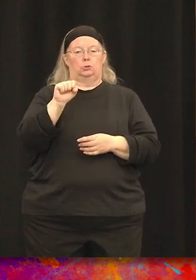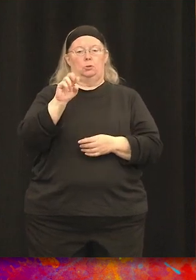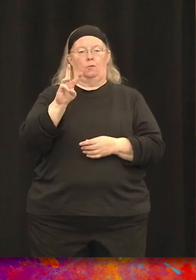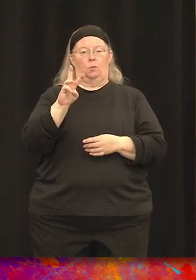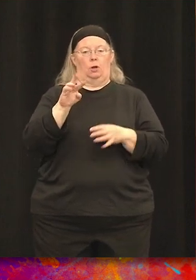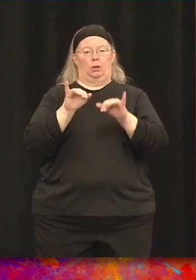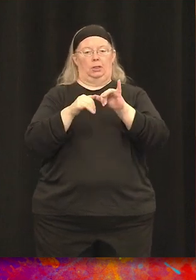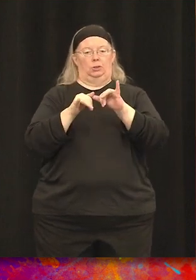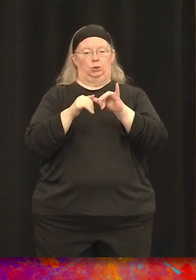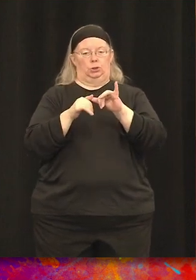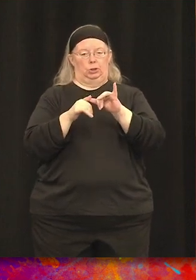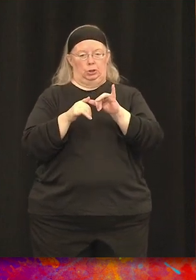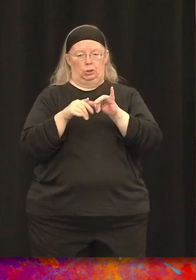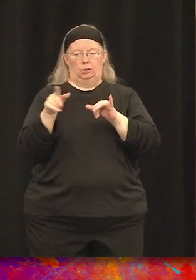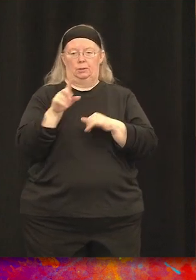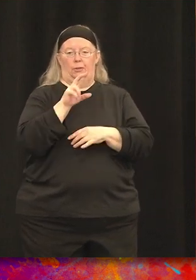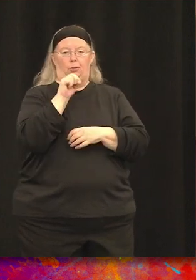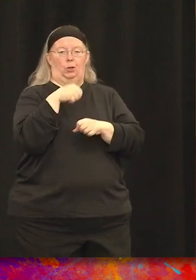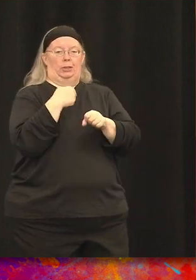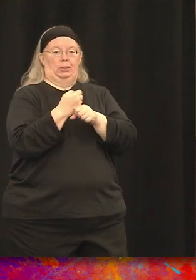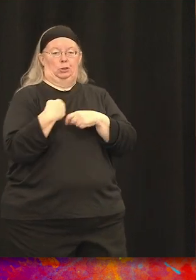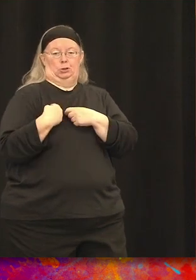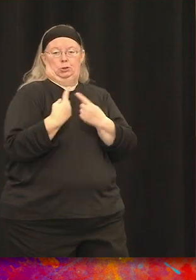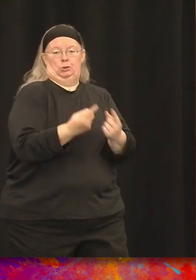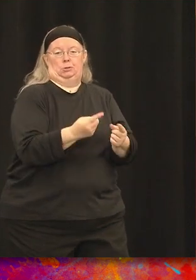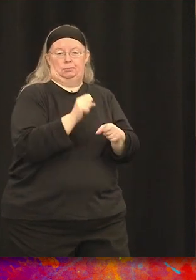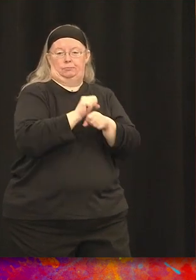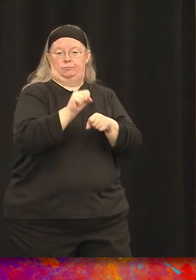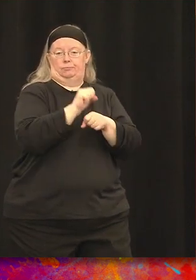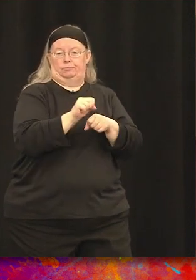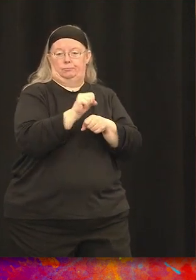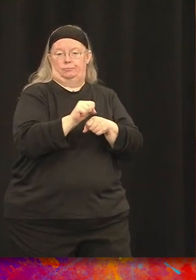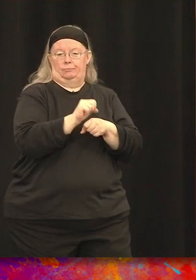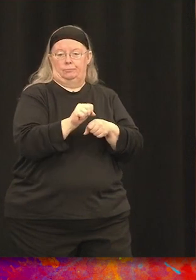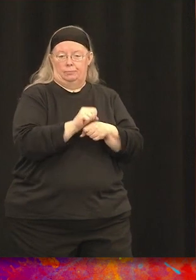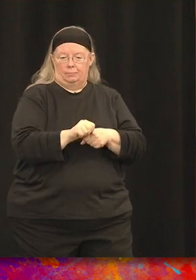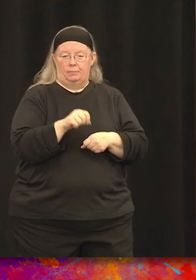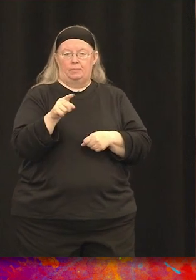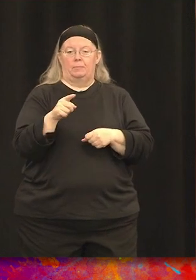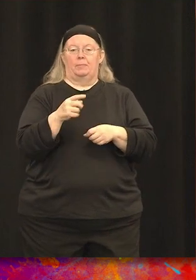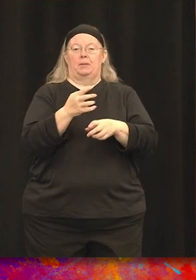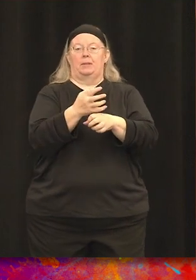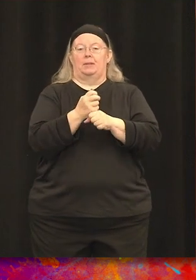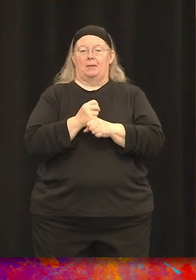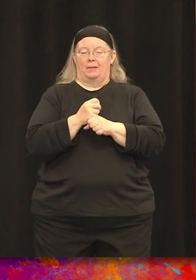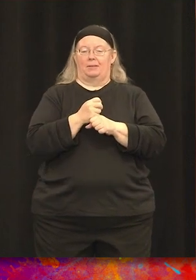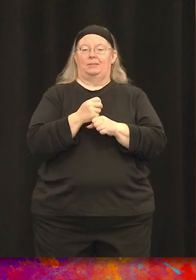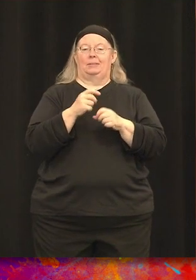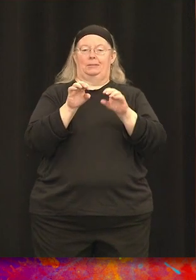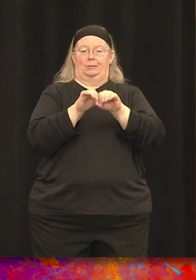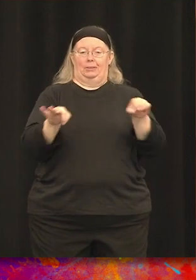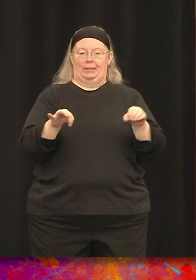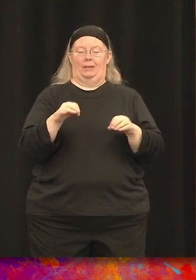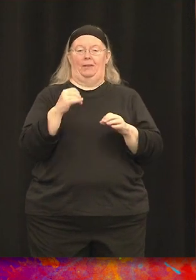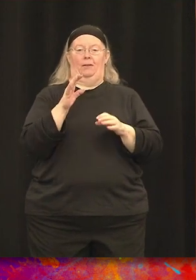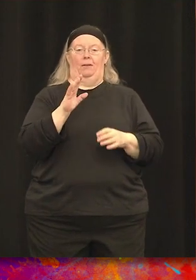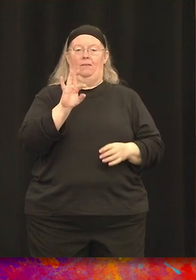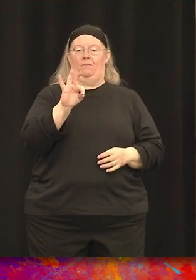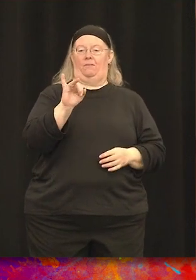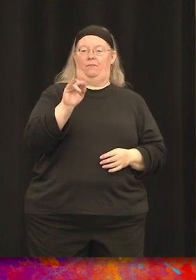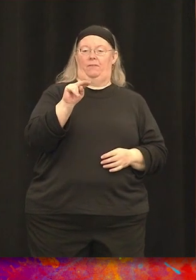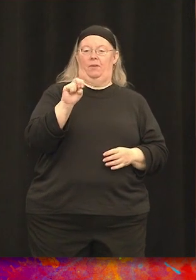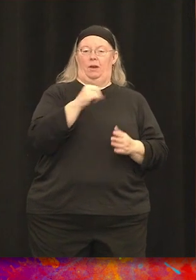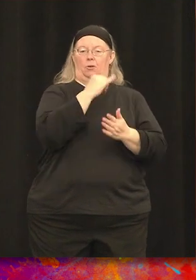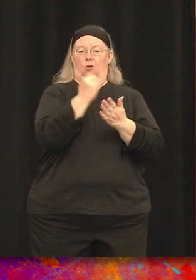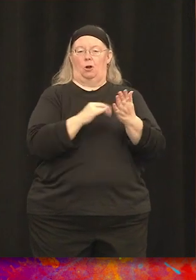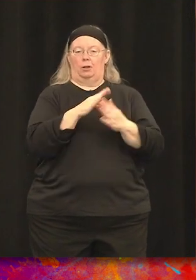his Master of Fine Arts in Poetry, an accomplishment I was honored to witness in person. Over 10 years ago, Mani